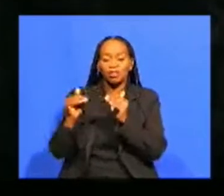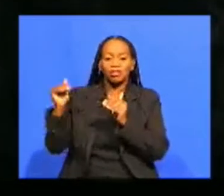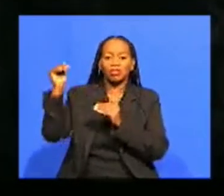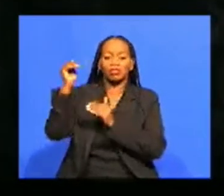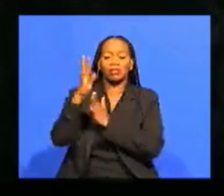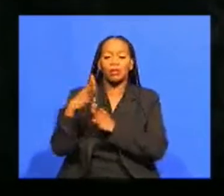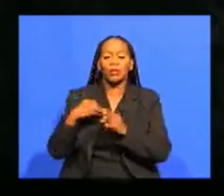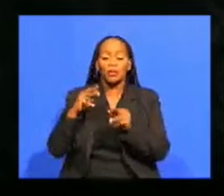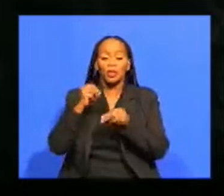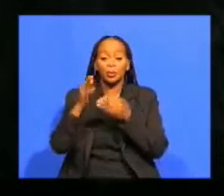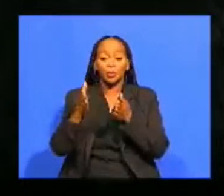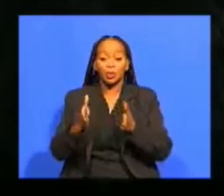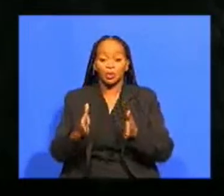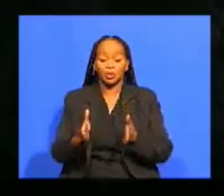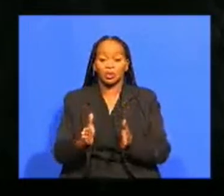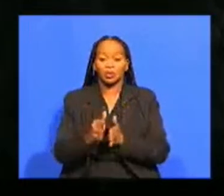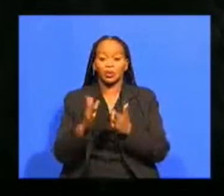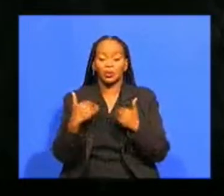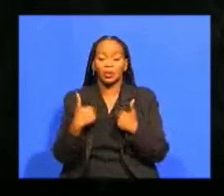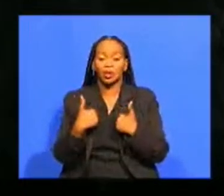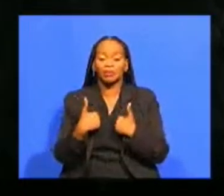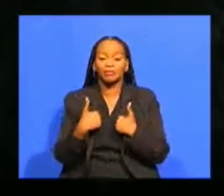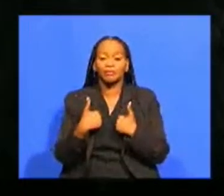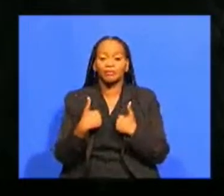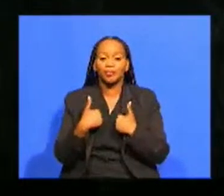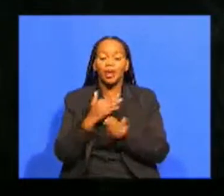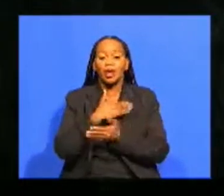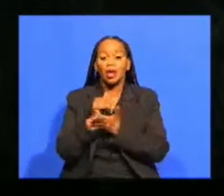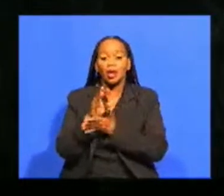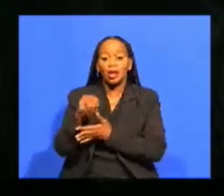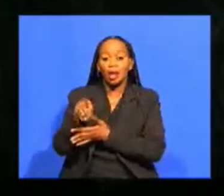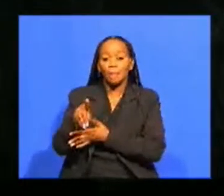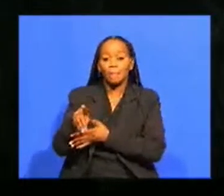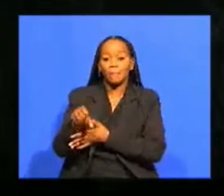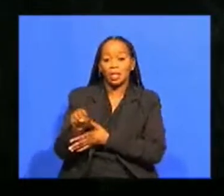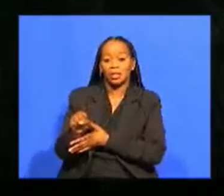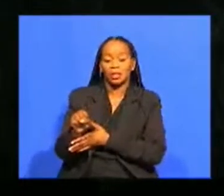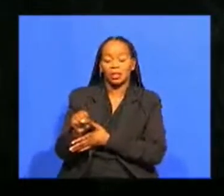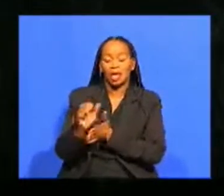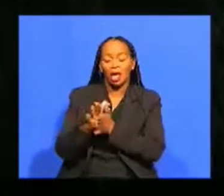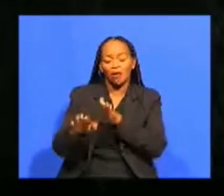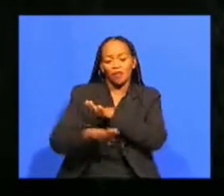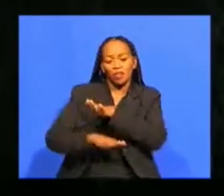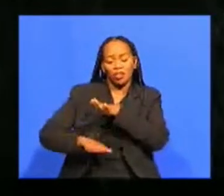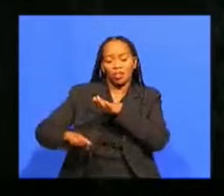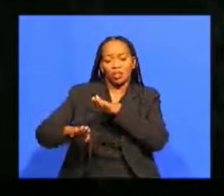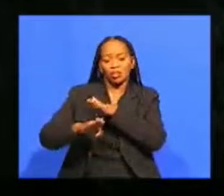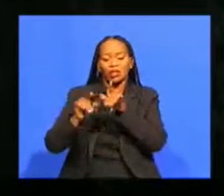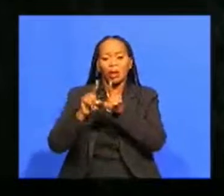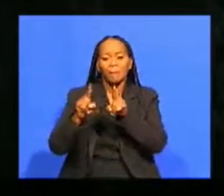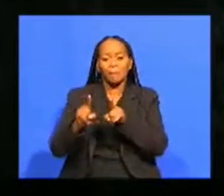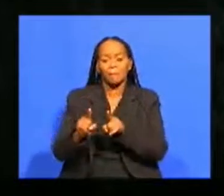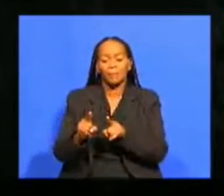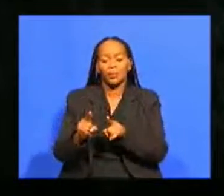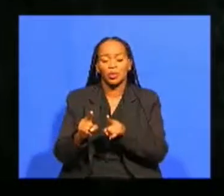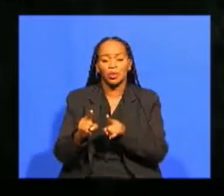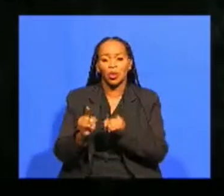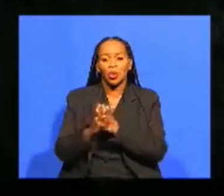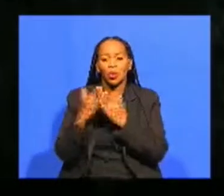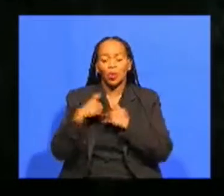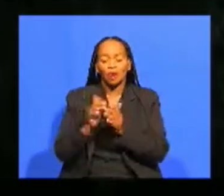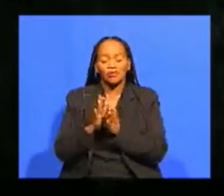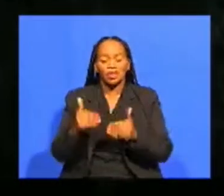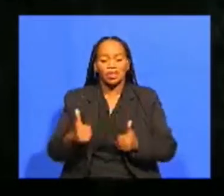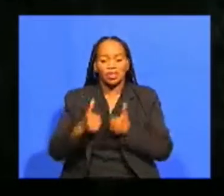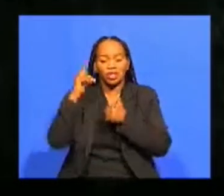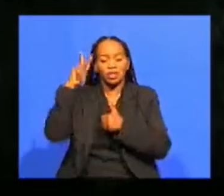women ministers we've had, and MPs. Very low still, because we really struggle in the political leadership